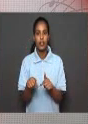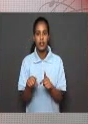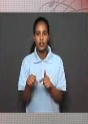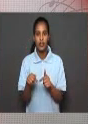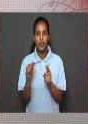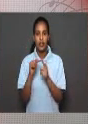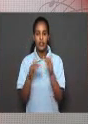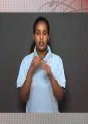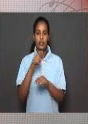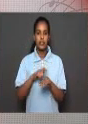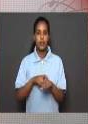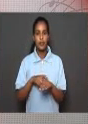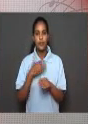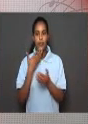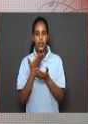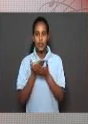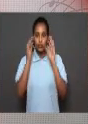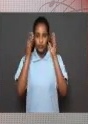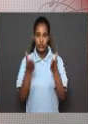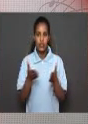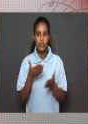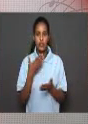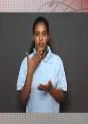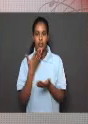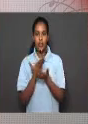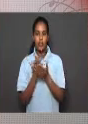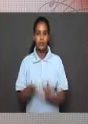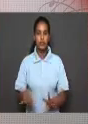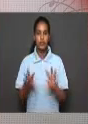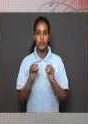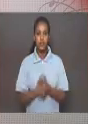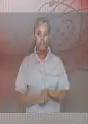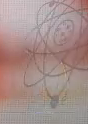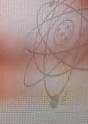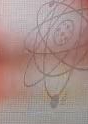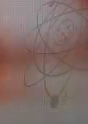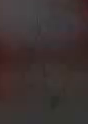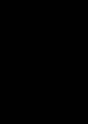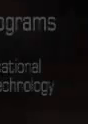Until next time, thank you, teacher. Thank you, students.